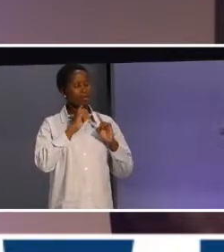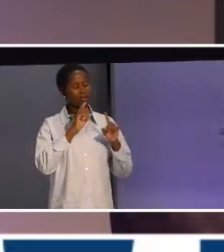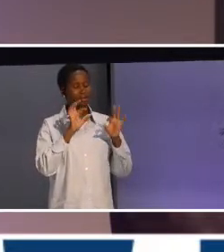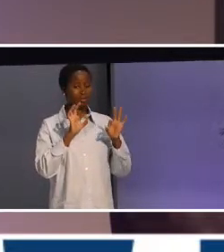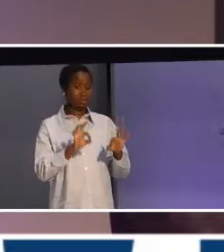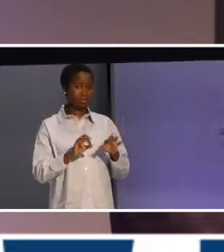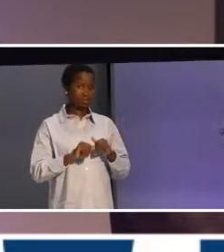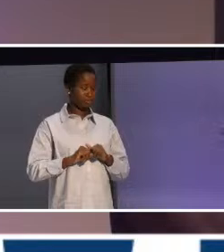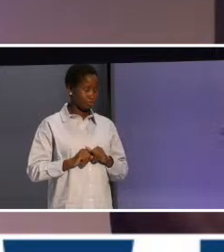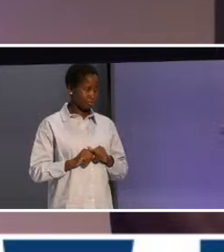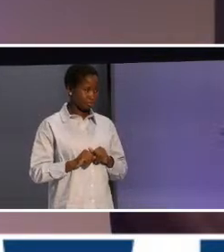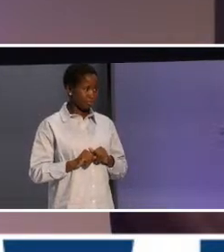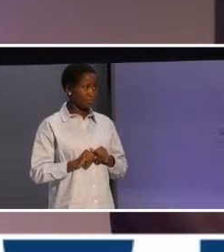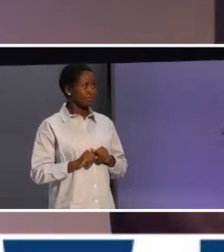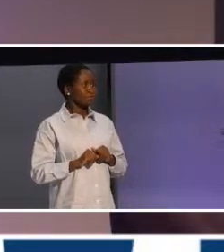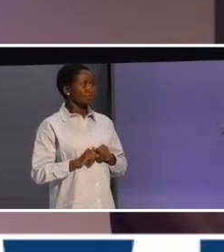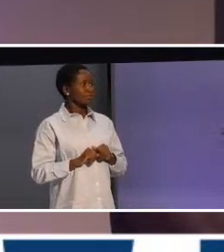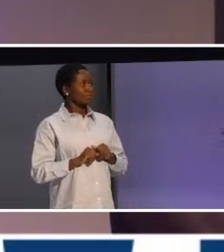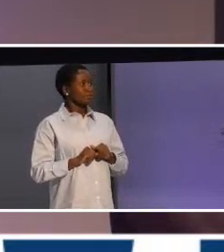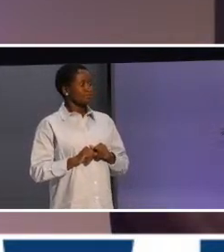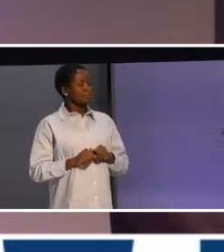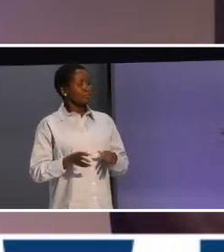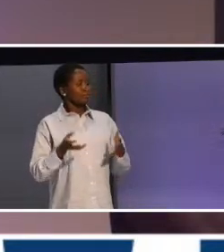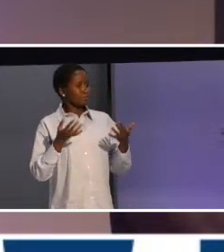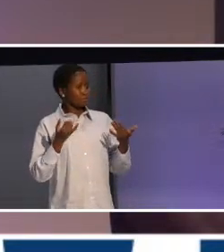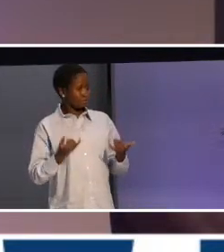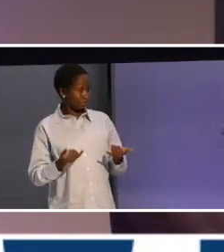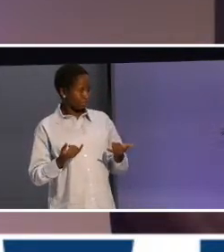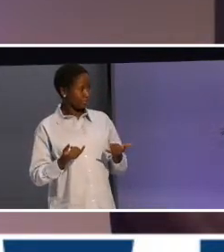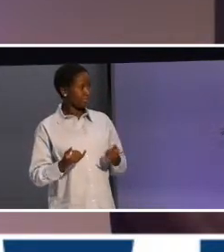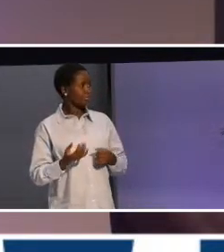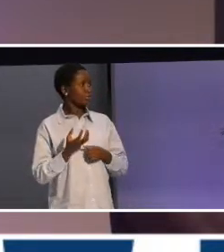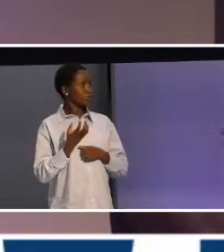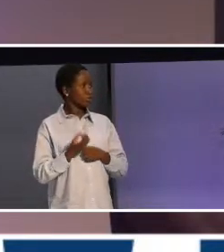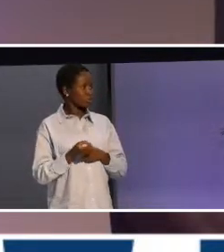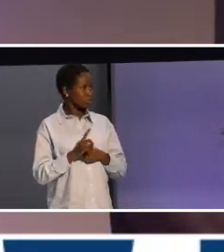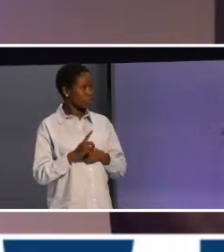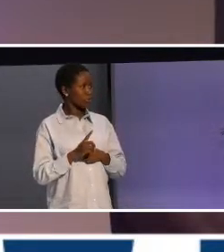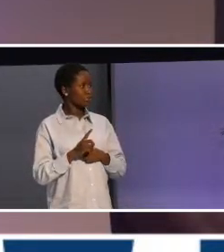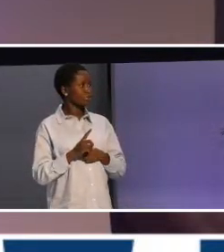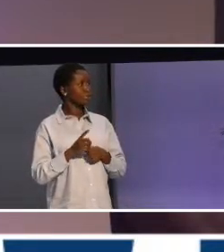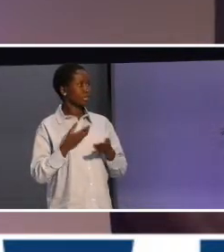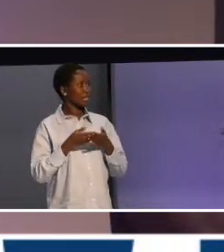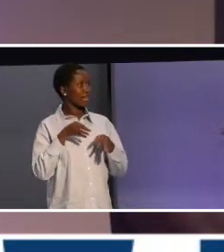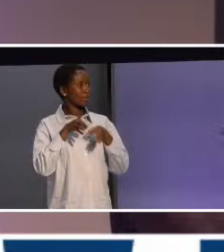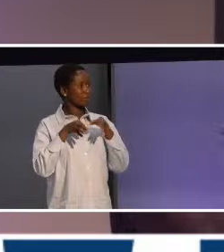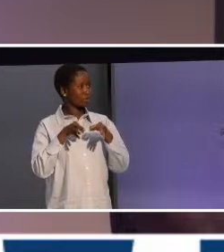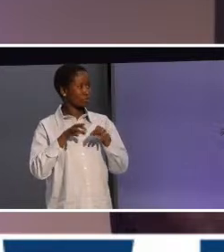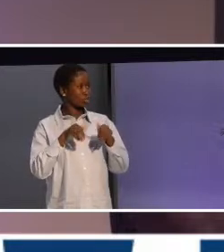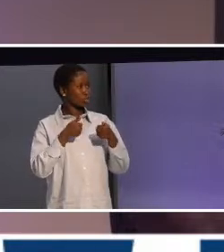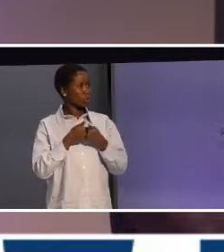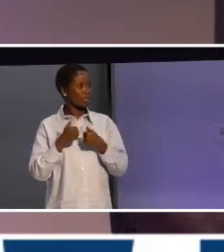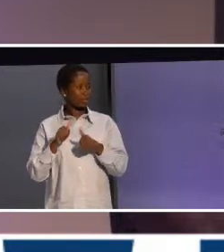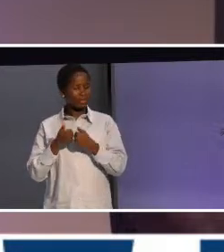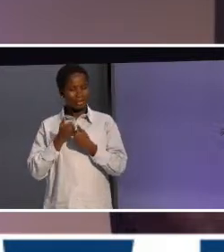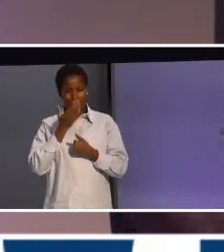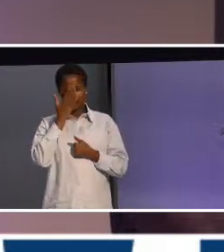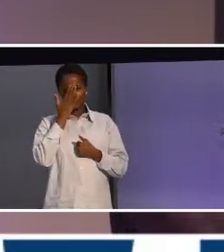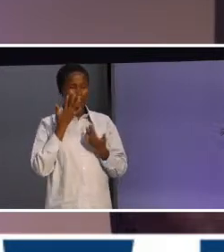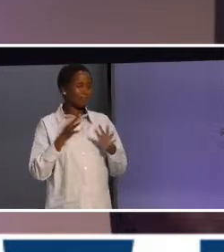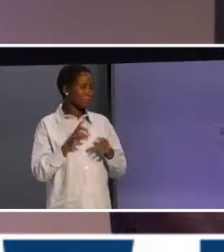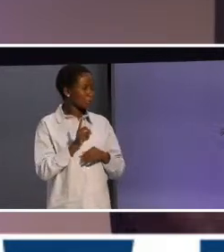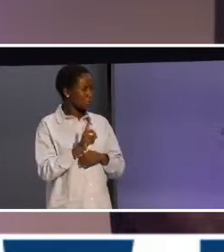At this stage, please allow me to briefly touch upon the challenges which all of us are facing. Today, democracy and the EMBs